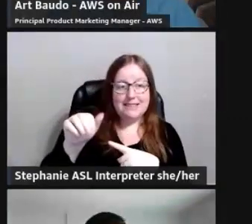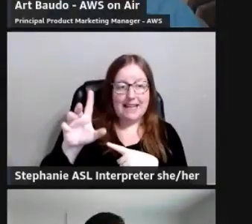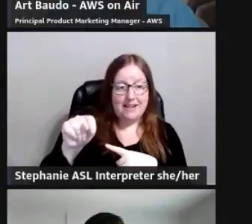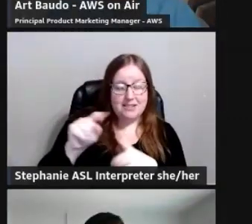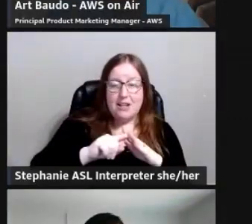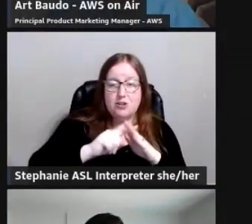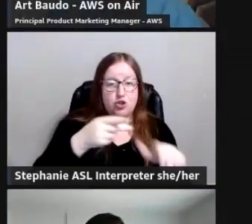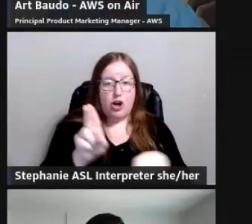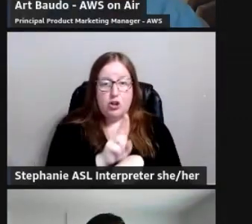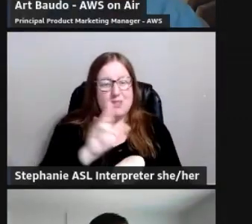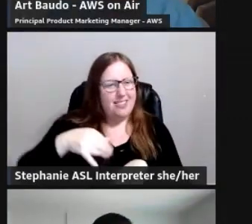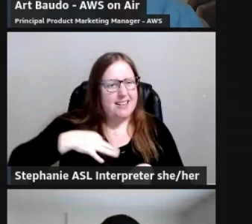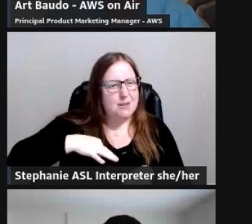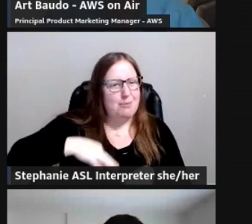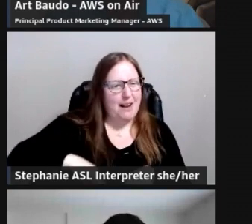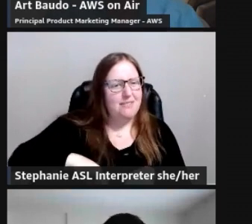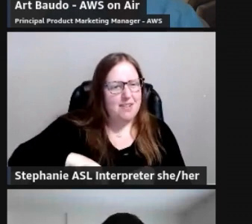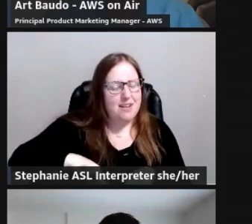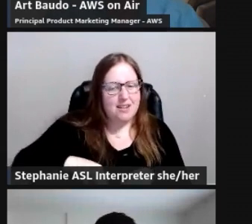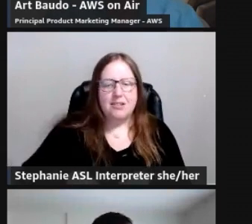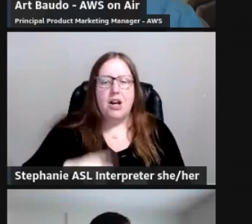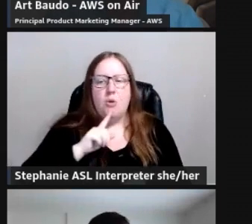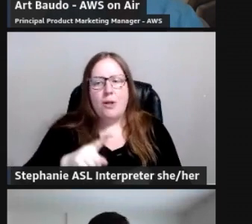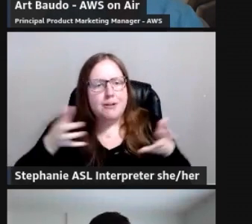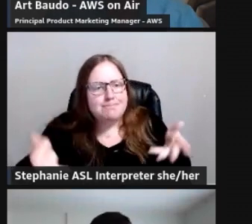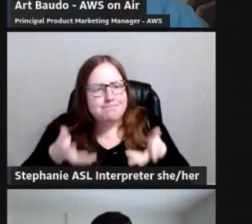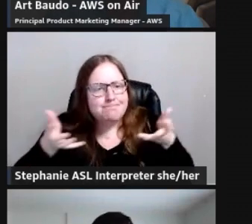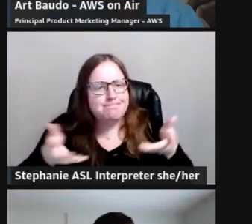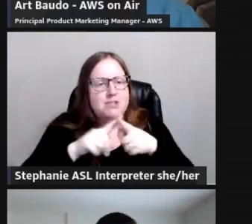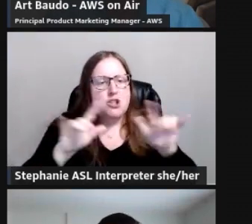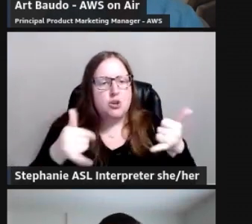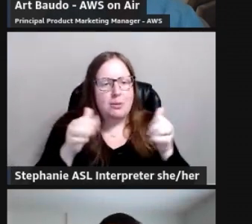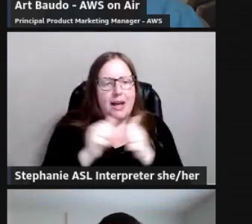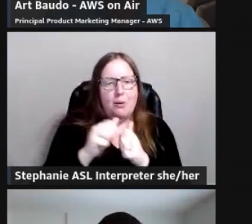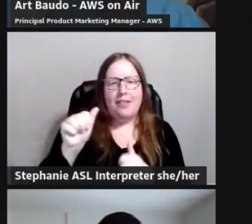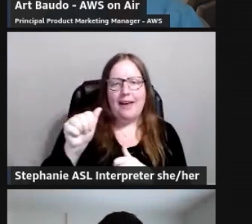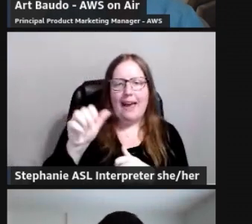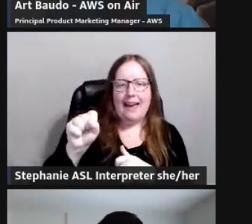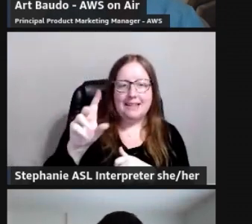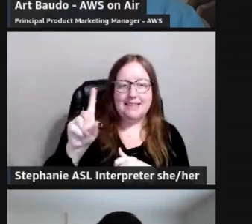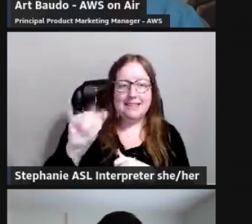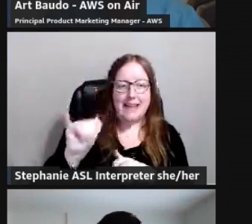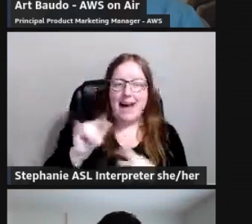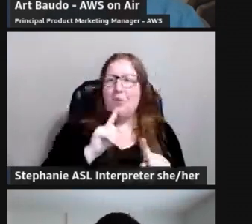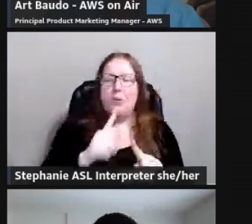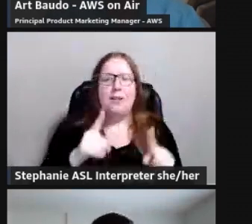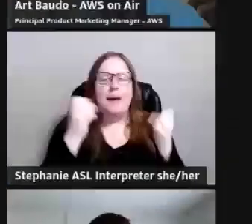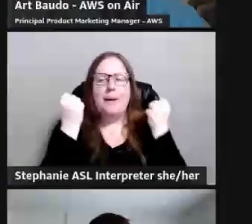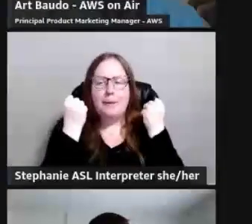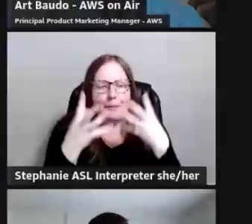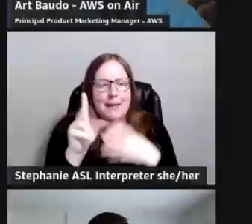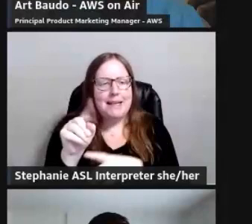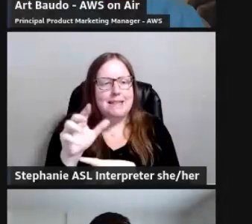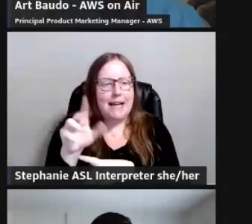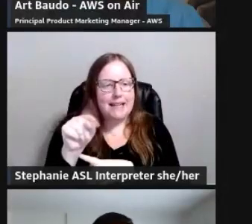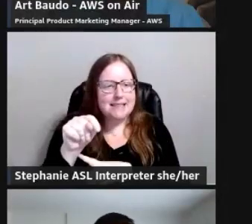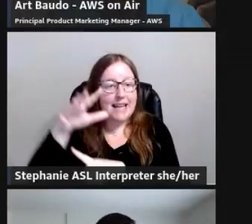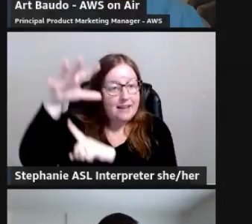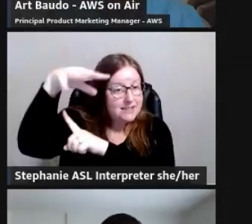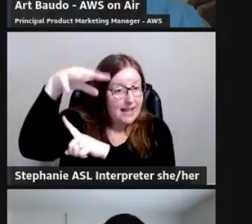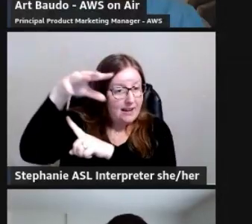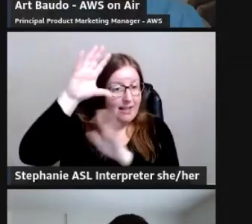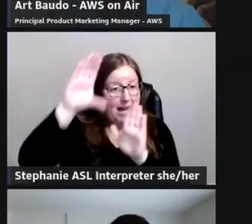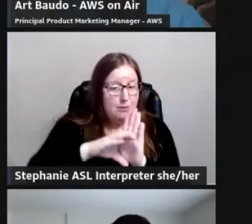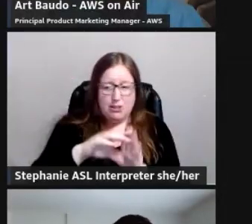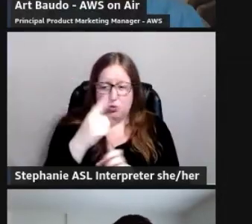the added benefit. And I encourage folks to play around with ASDI. There's so many data sets out there. Satellite imagery is just one of them.